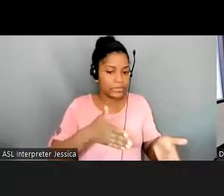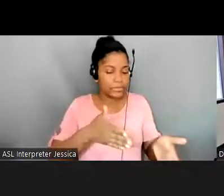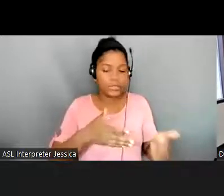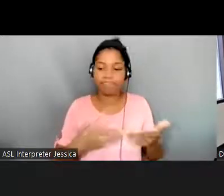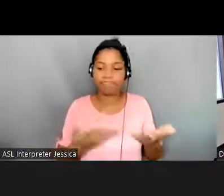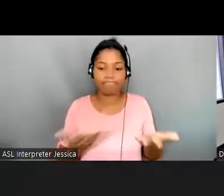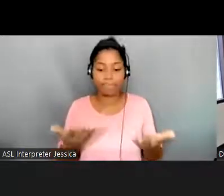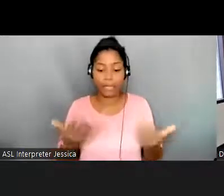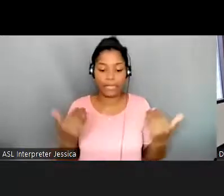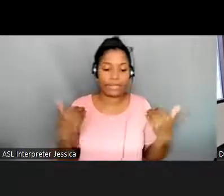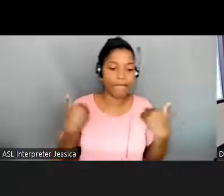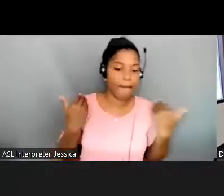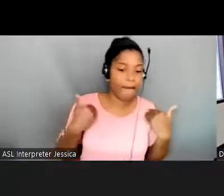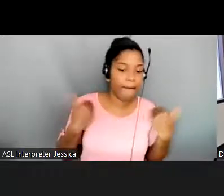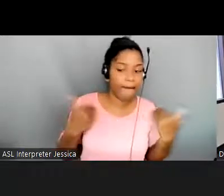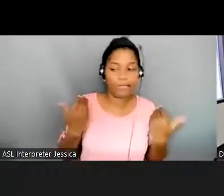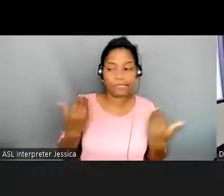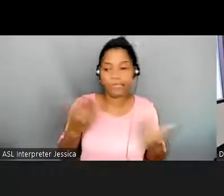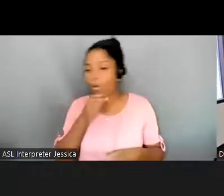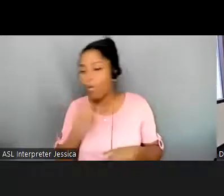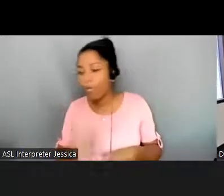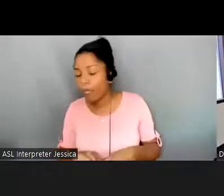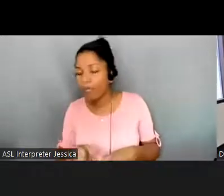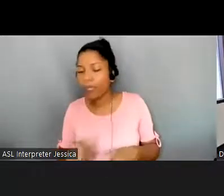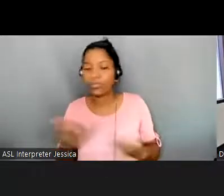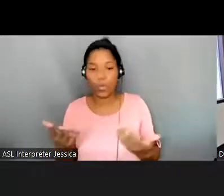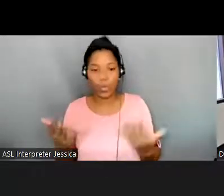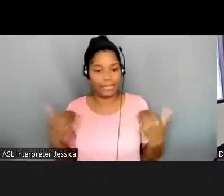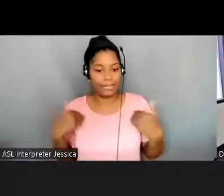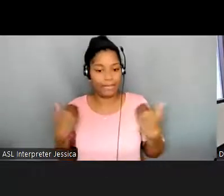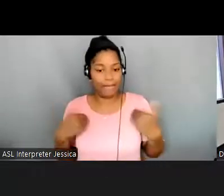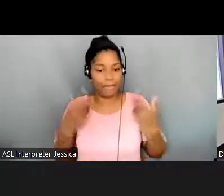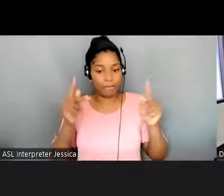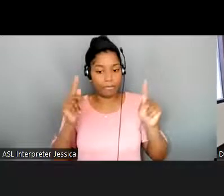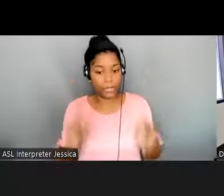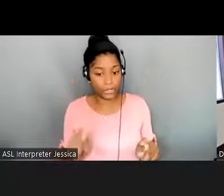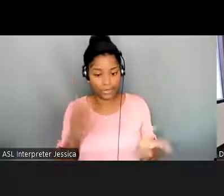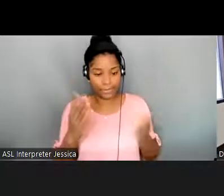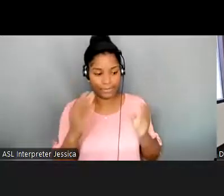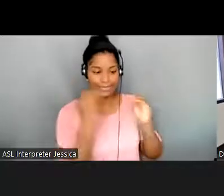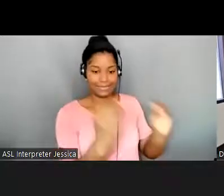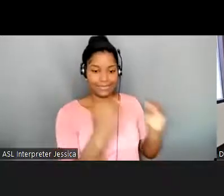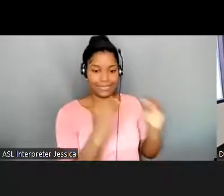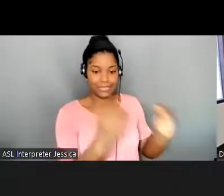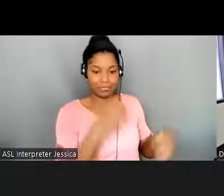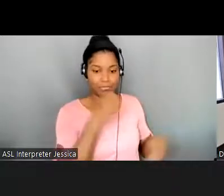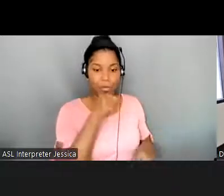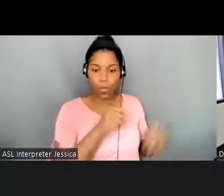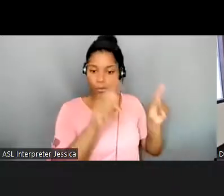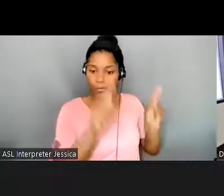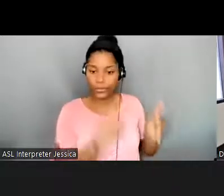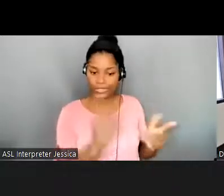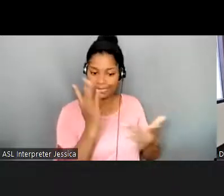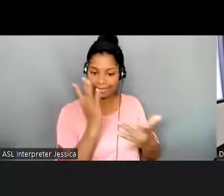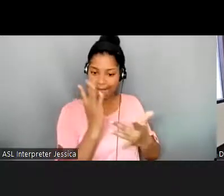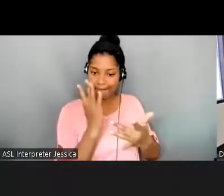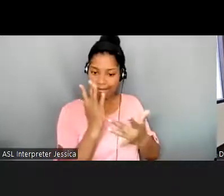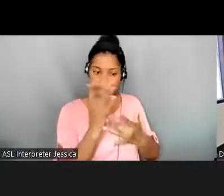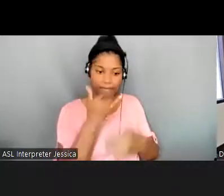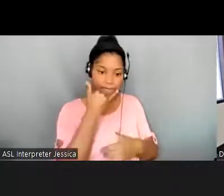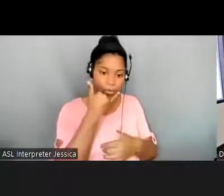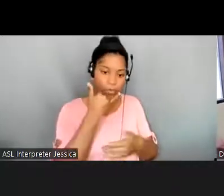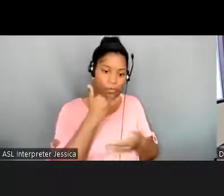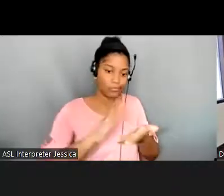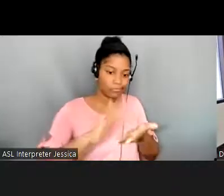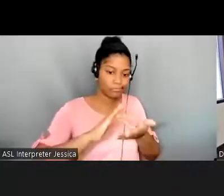it's young serving old, where say a younger person may be teaching an older adult about technology. It's older serving